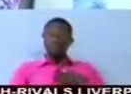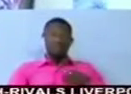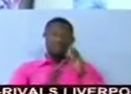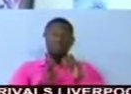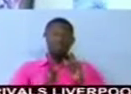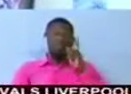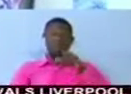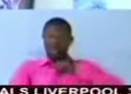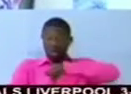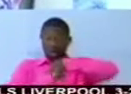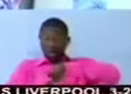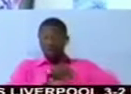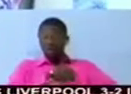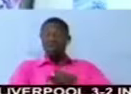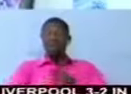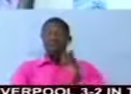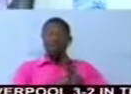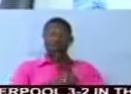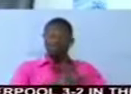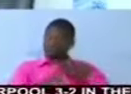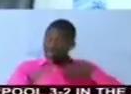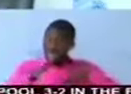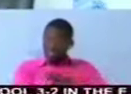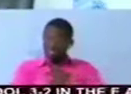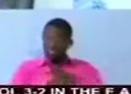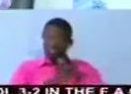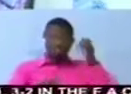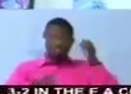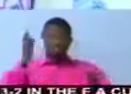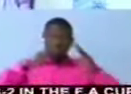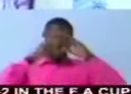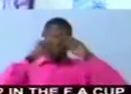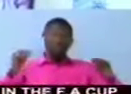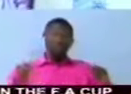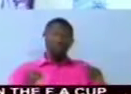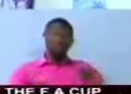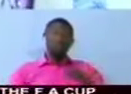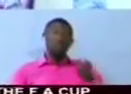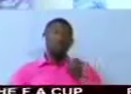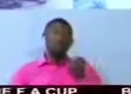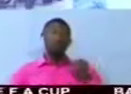up to 1 hour that I cannot enter to the courthouse. Because of Nini. Because of the public.